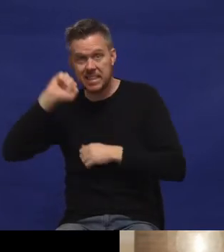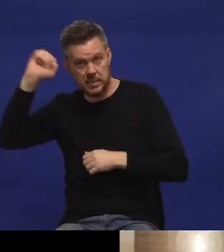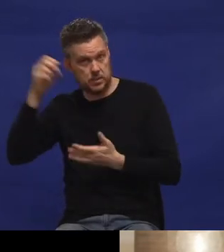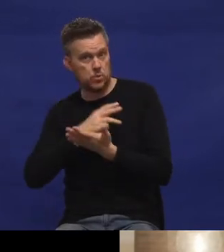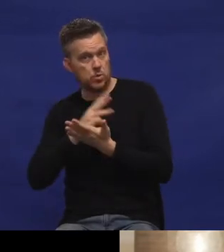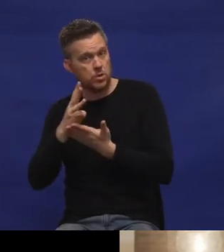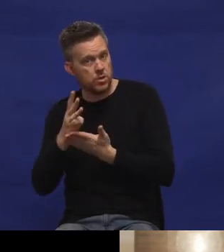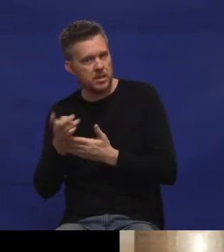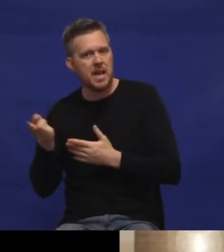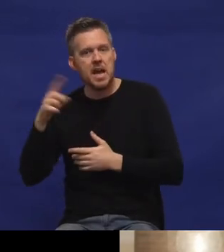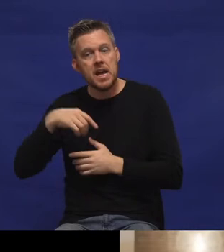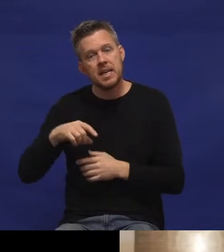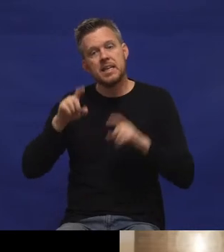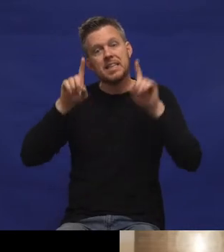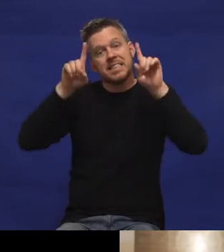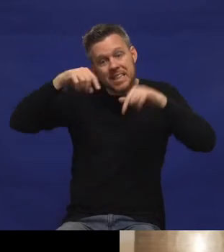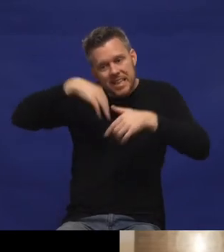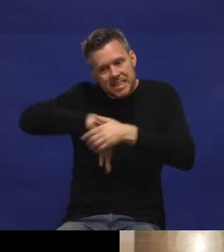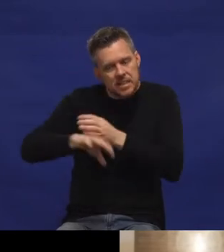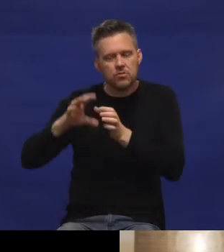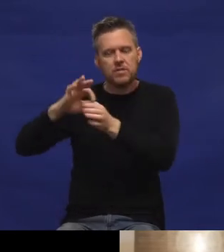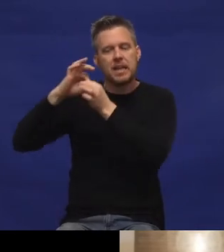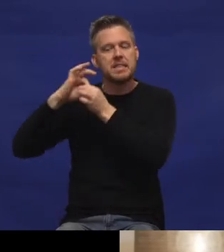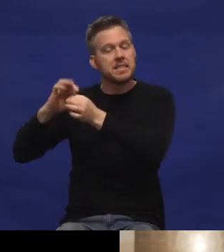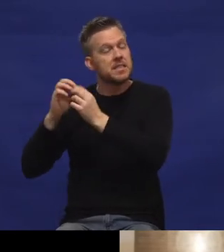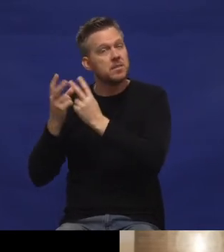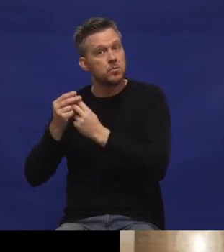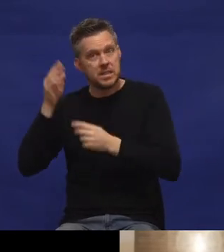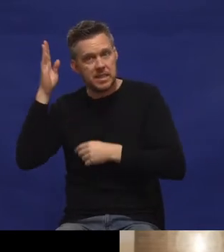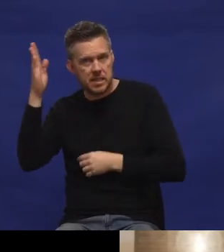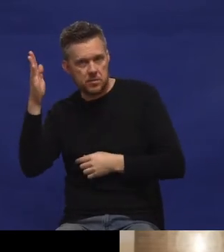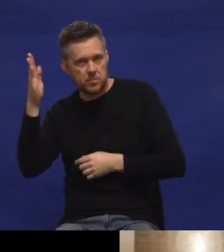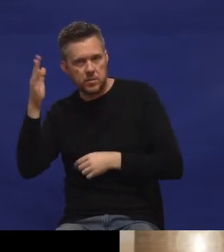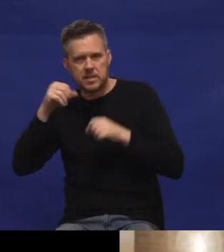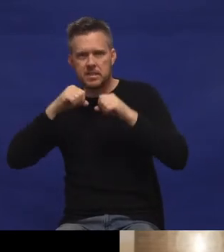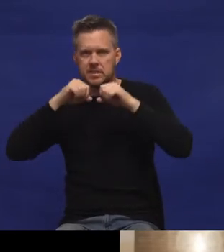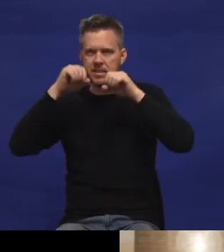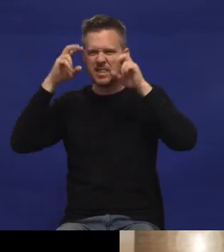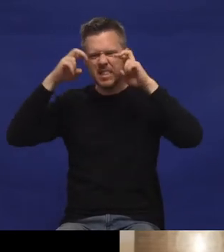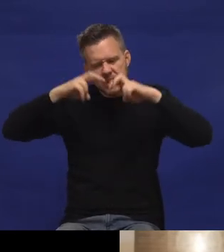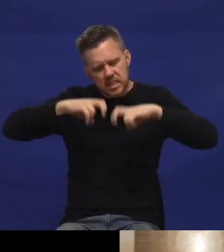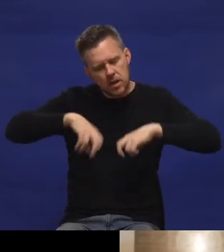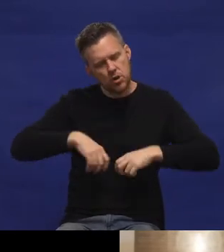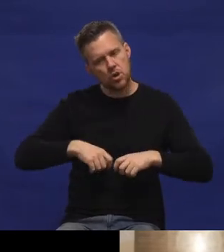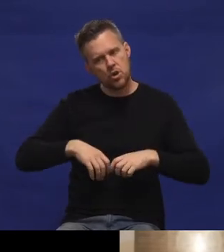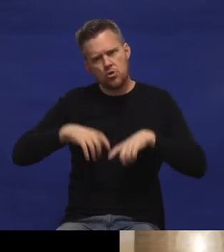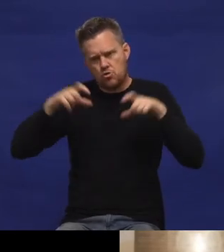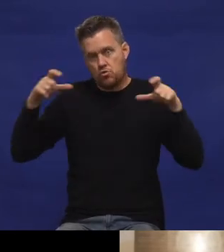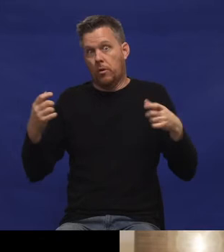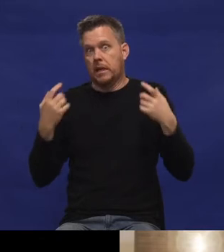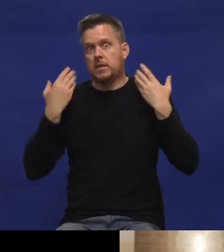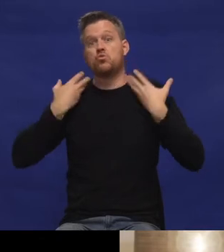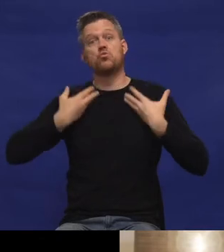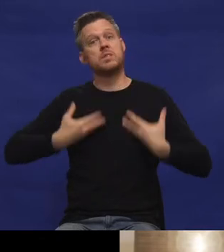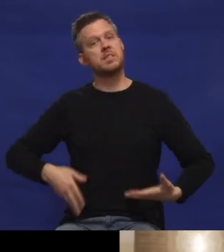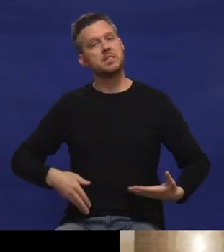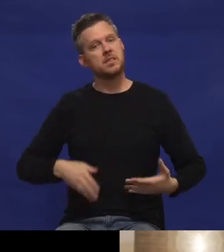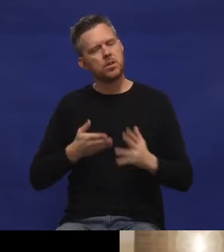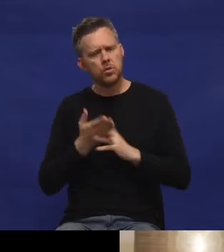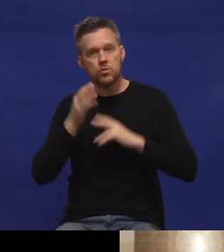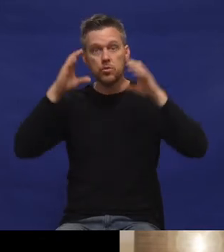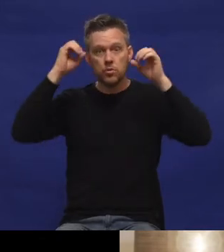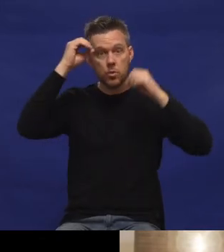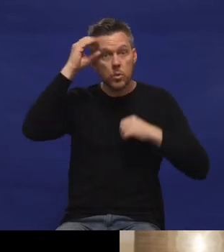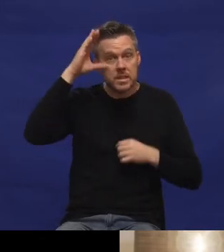but when we enter into a relationship with him, there too we discover great riches. By wisdom a house is